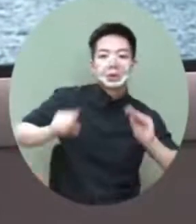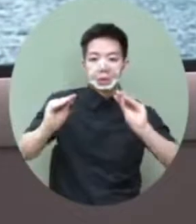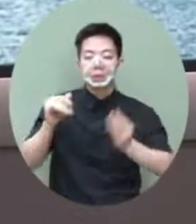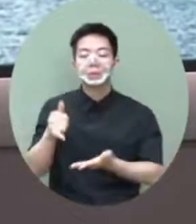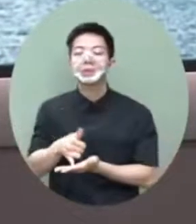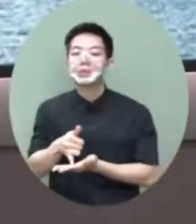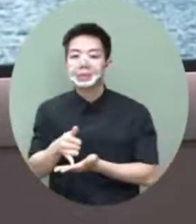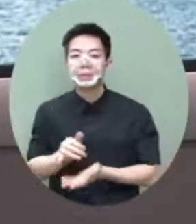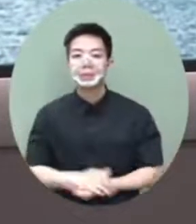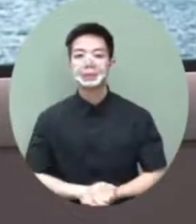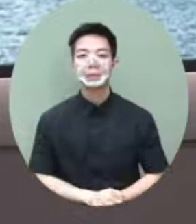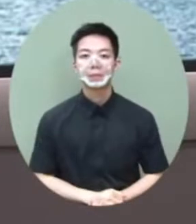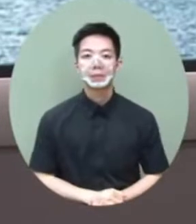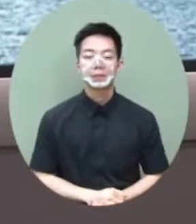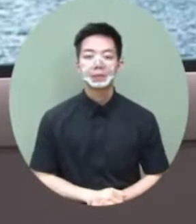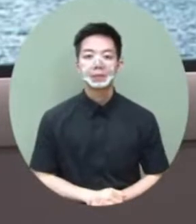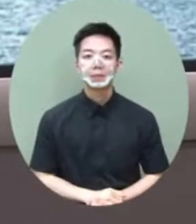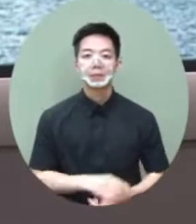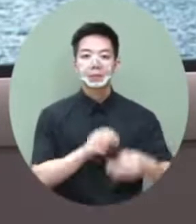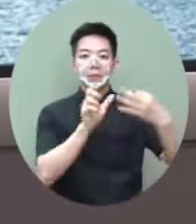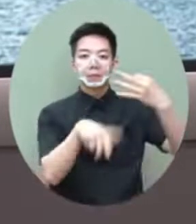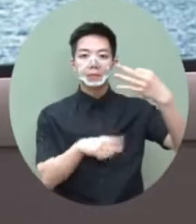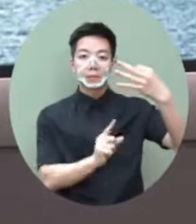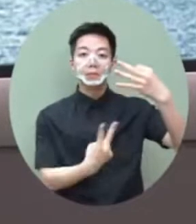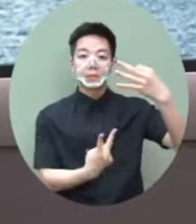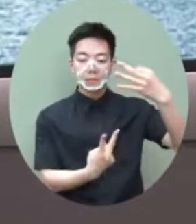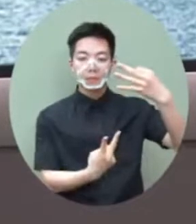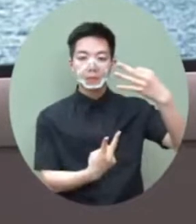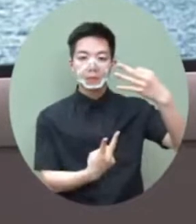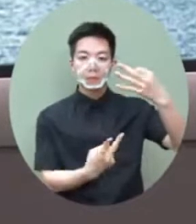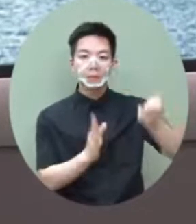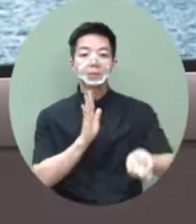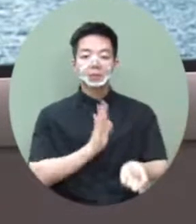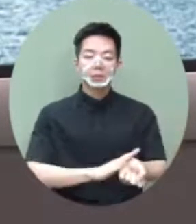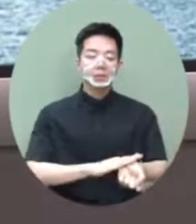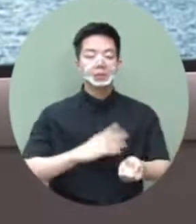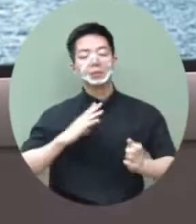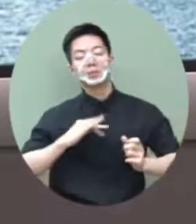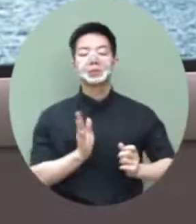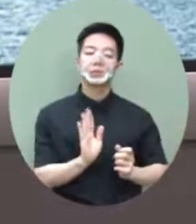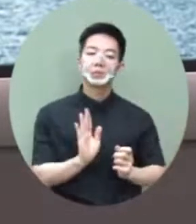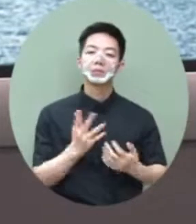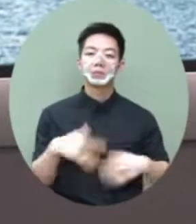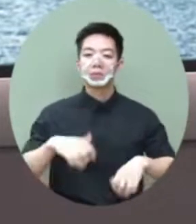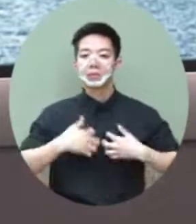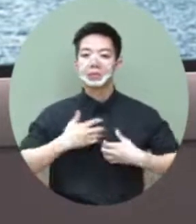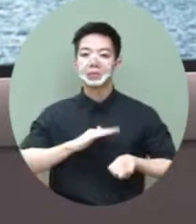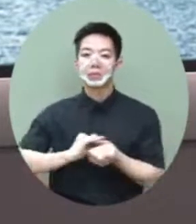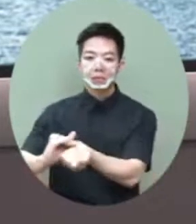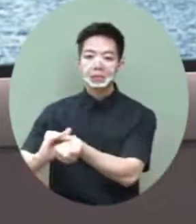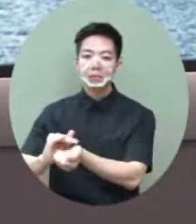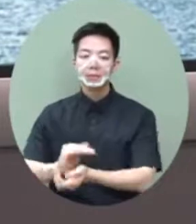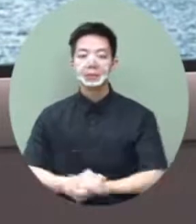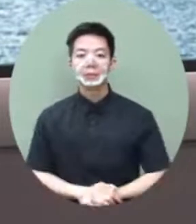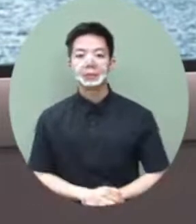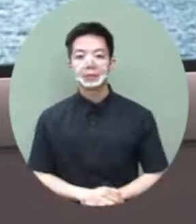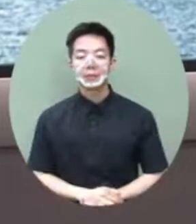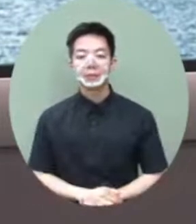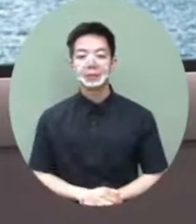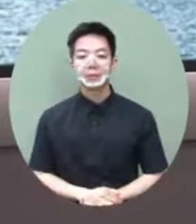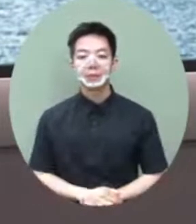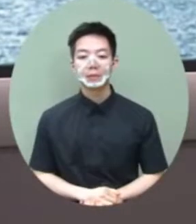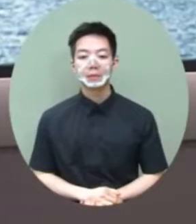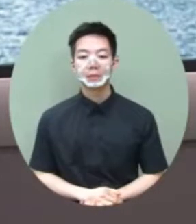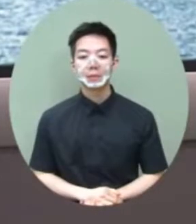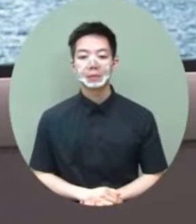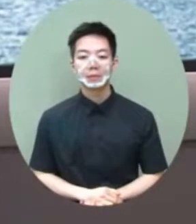physical condition in general. For example, hypertension and general renal impairment. He started to exhibit symptoms